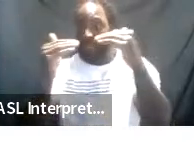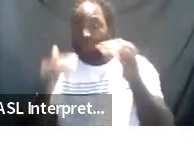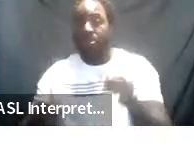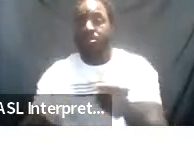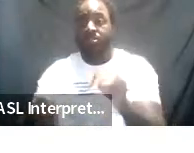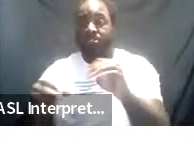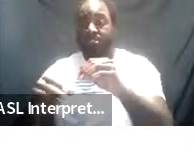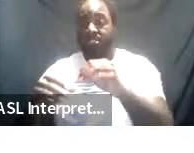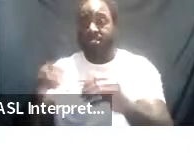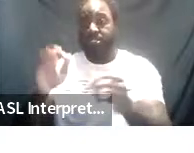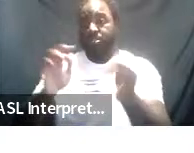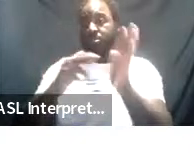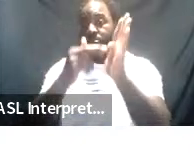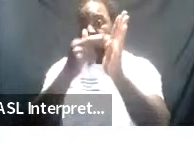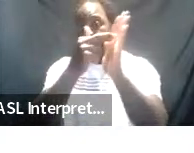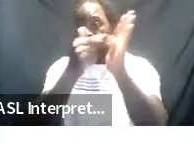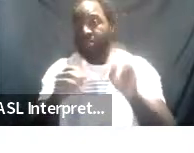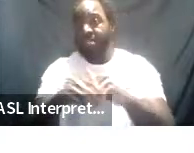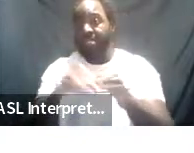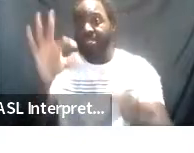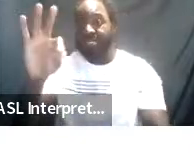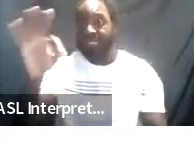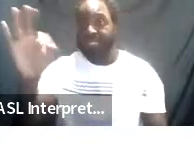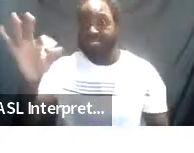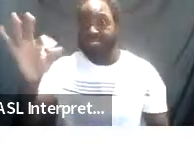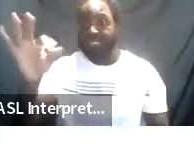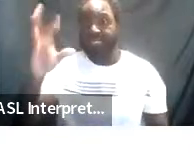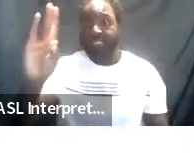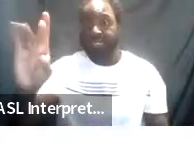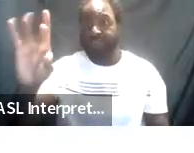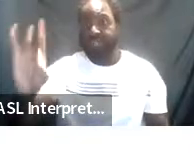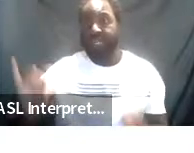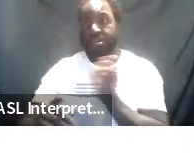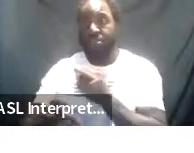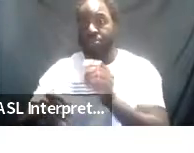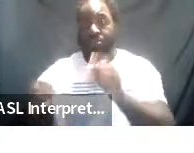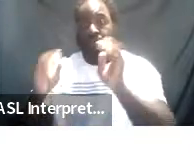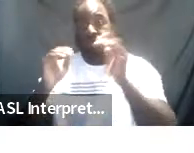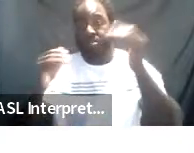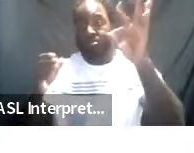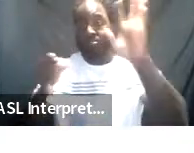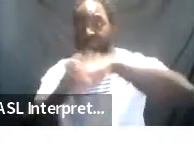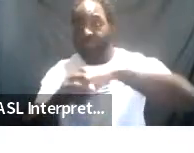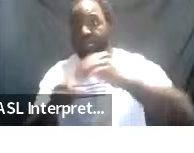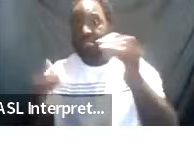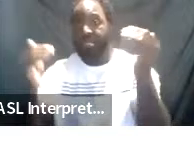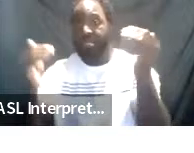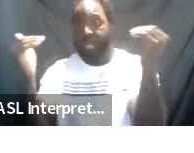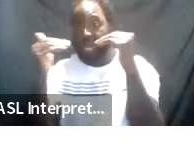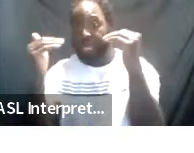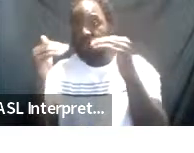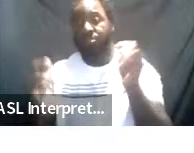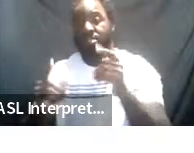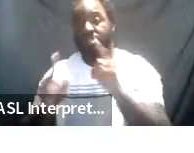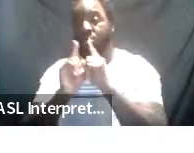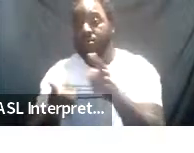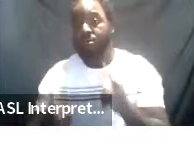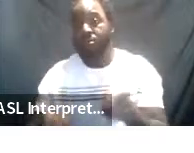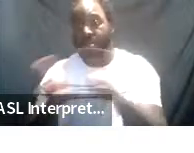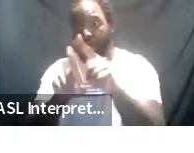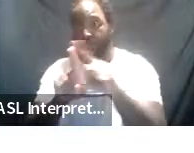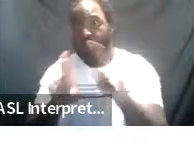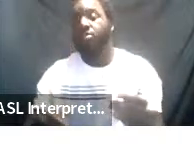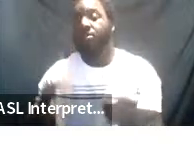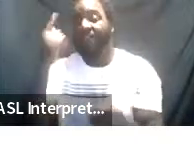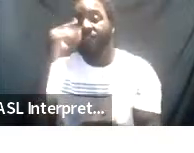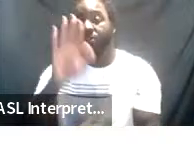so we'll be engaging in full racial equity reporting for these proposals as well. As far as your question